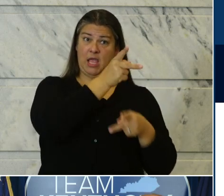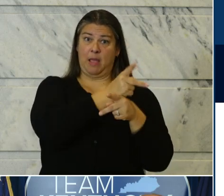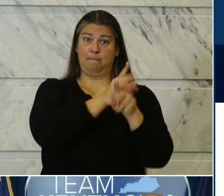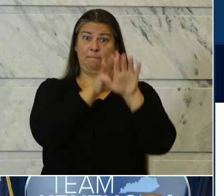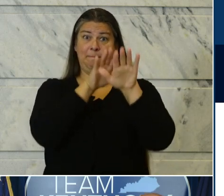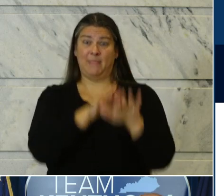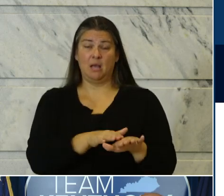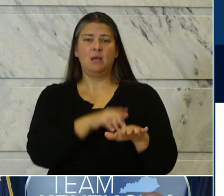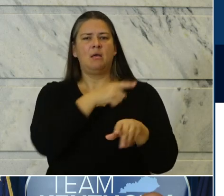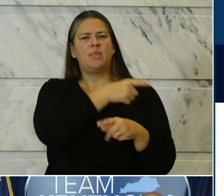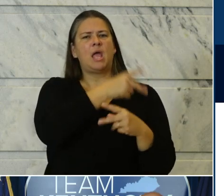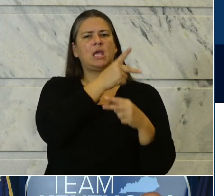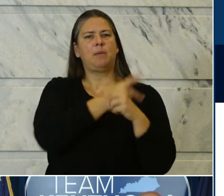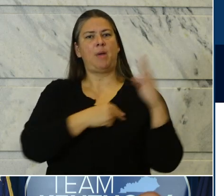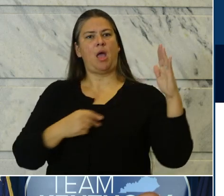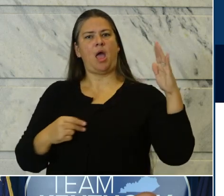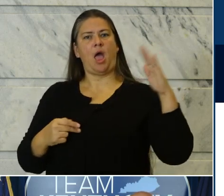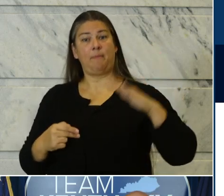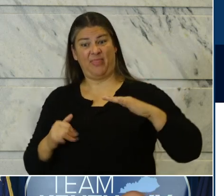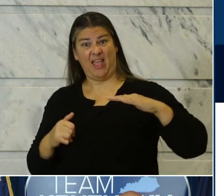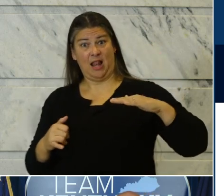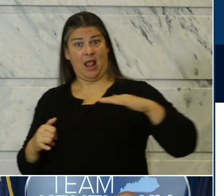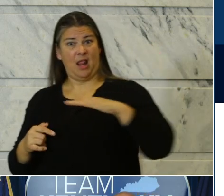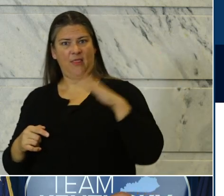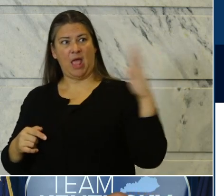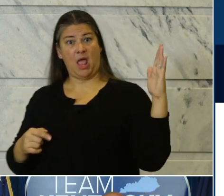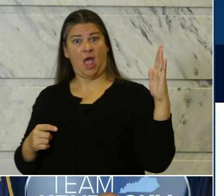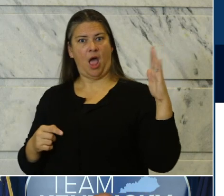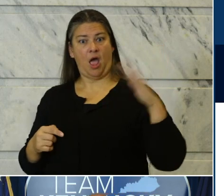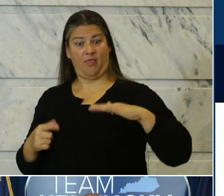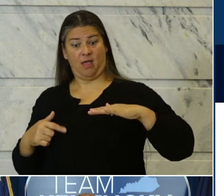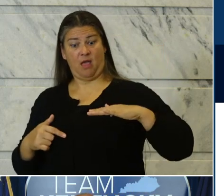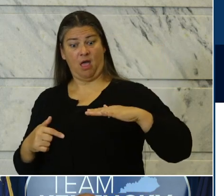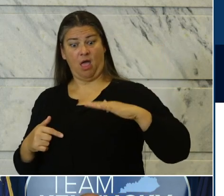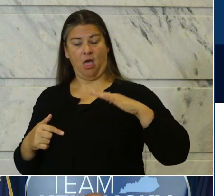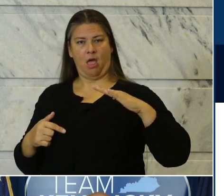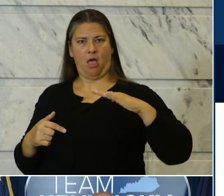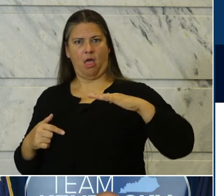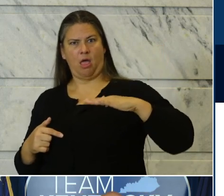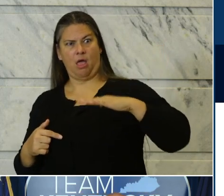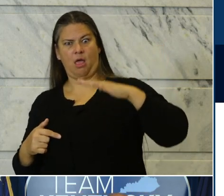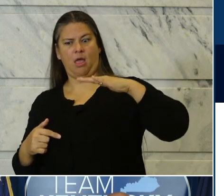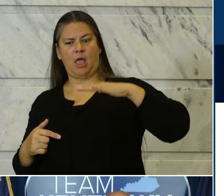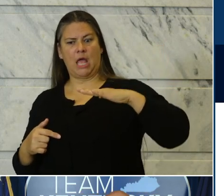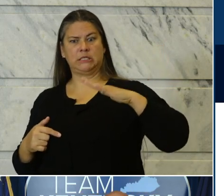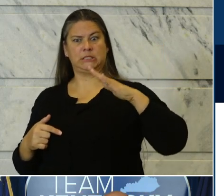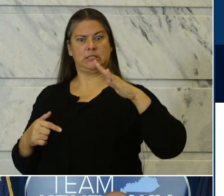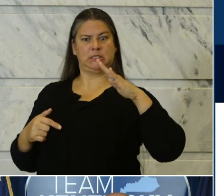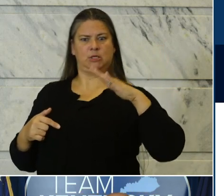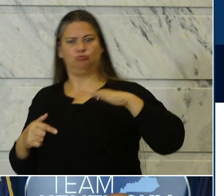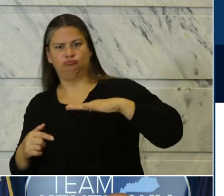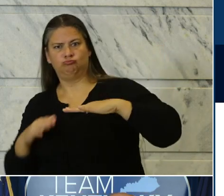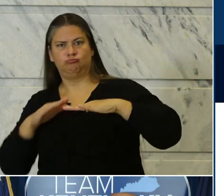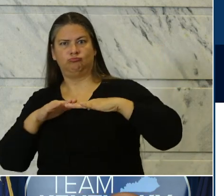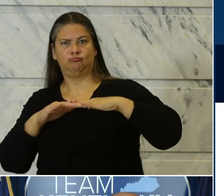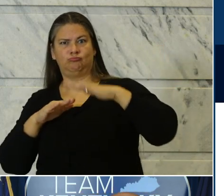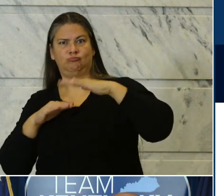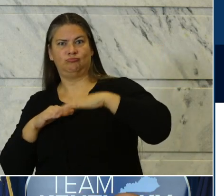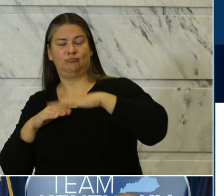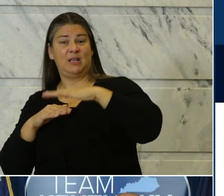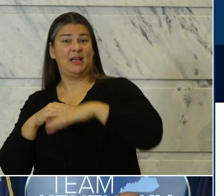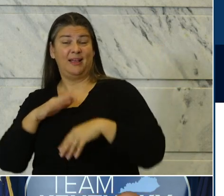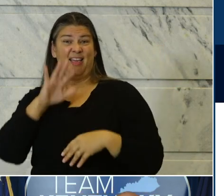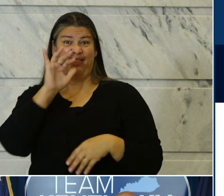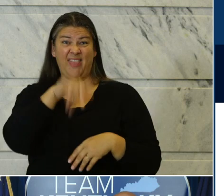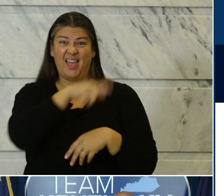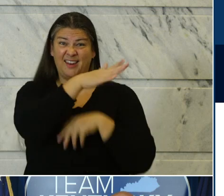that black line at the very bottom. They've controlled the disease so well that in that country, if you didn't follow the rules, you could walk out in public and you'd have a